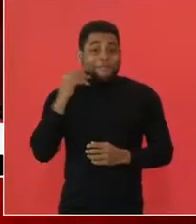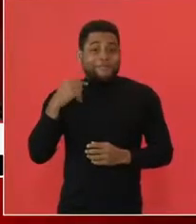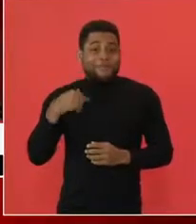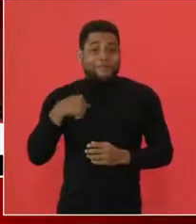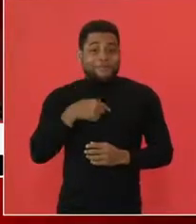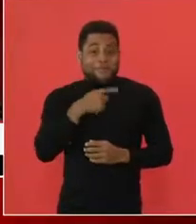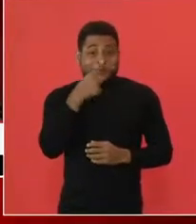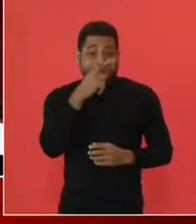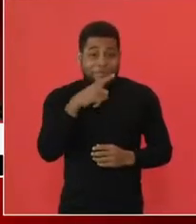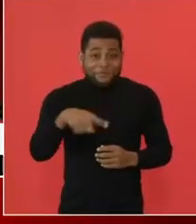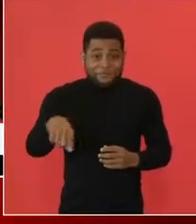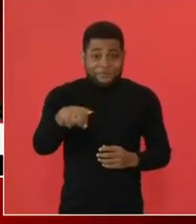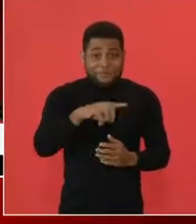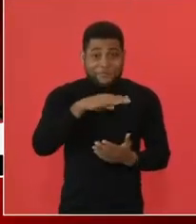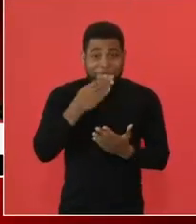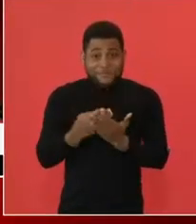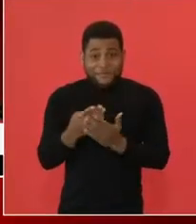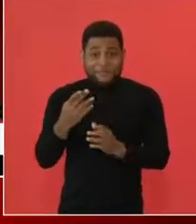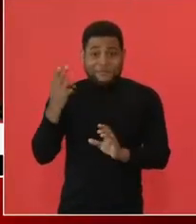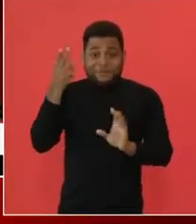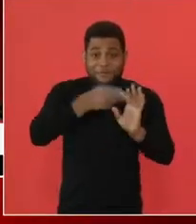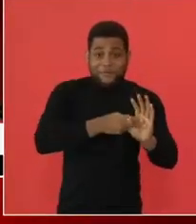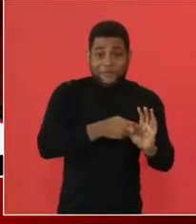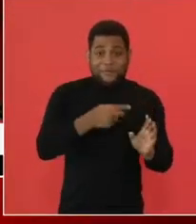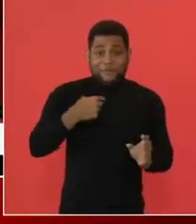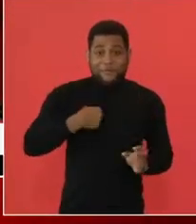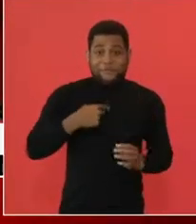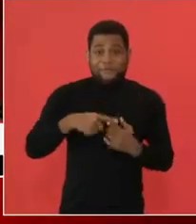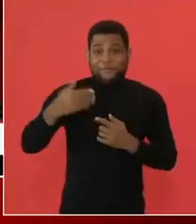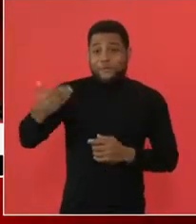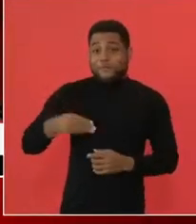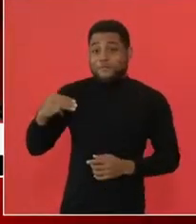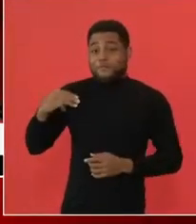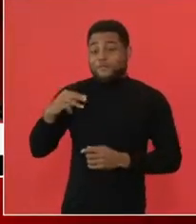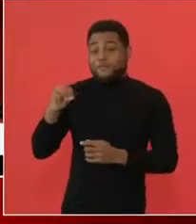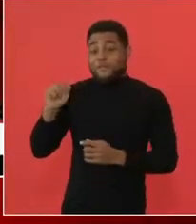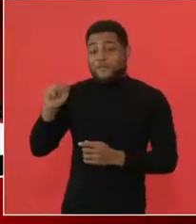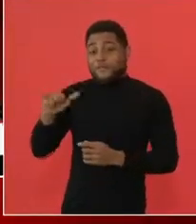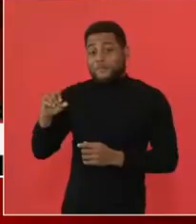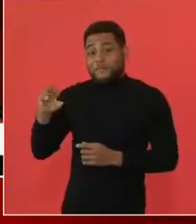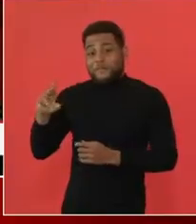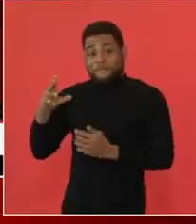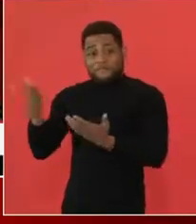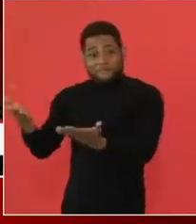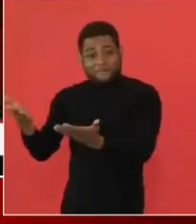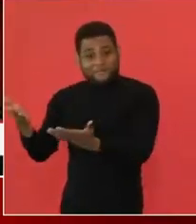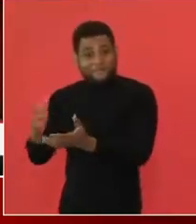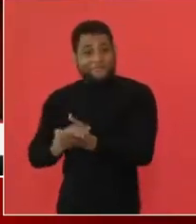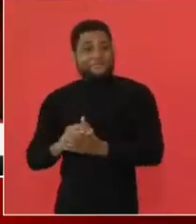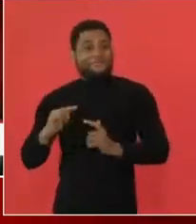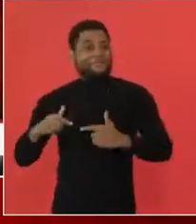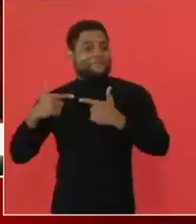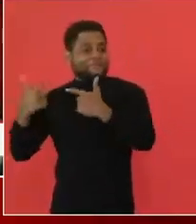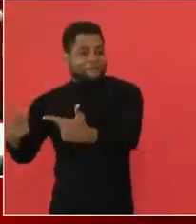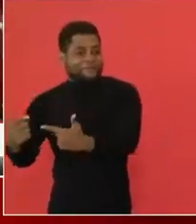welcoming the mayor of the District of Columbia, the Honorable Muriel Bowser.